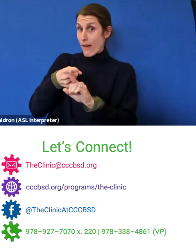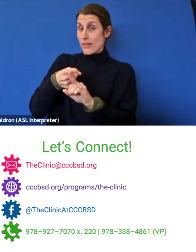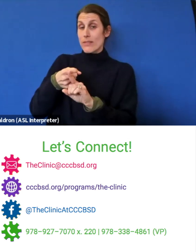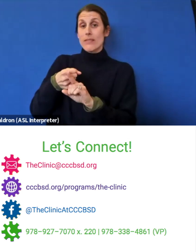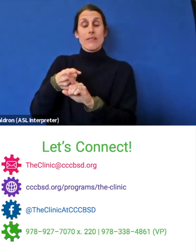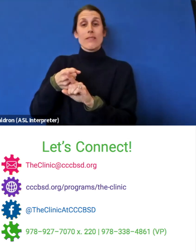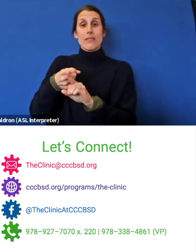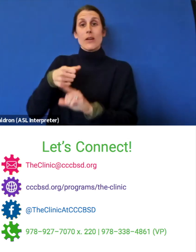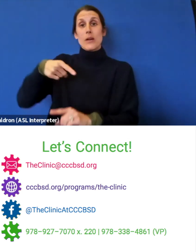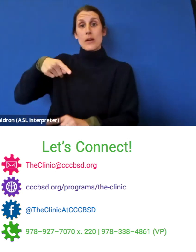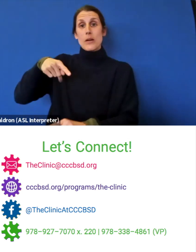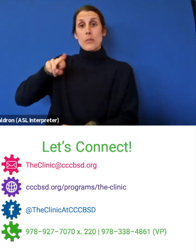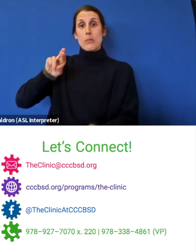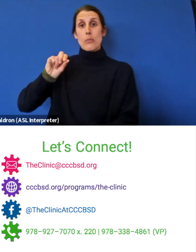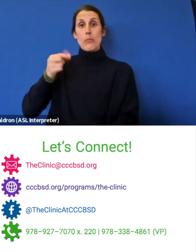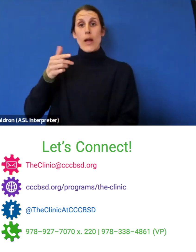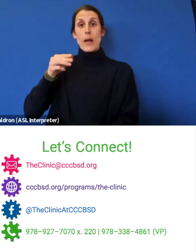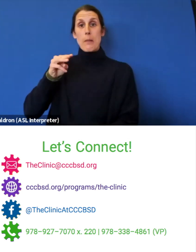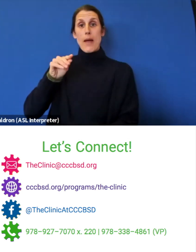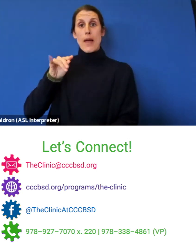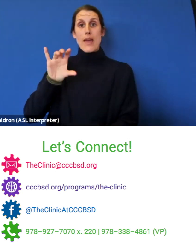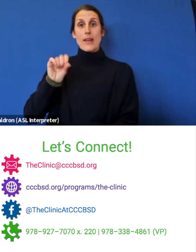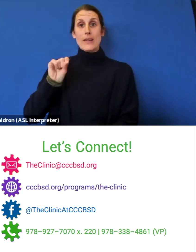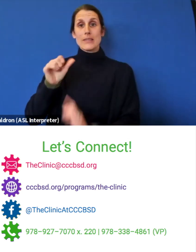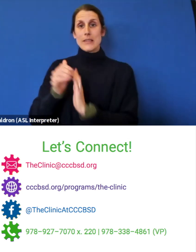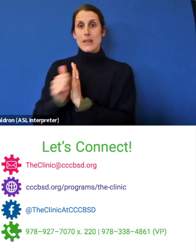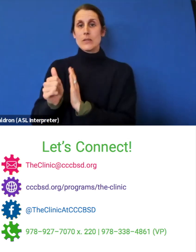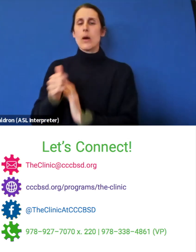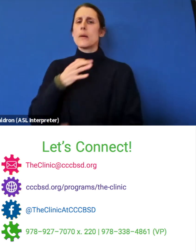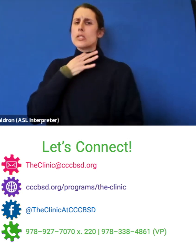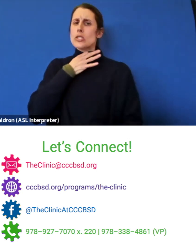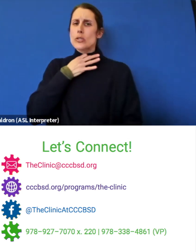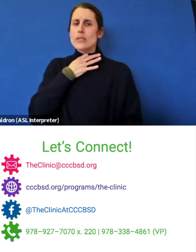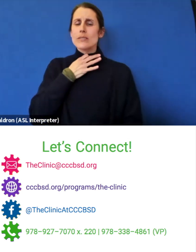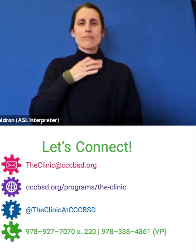deaf, hard of hearing, or hearing who do have full access to language.